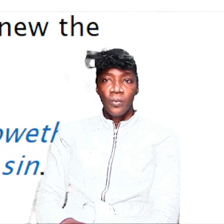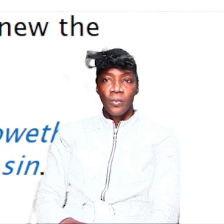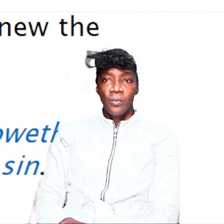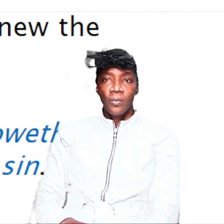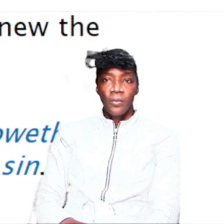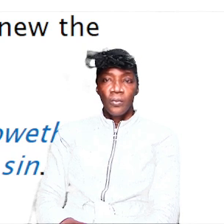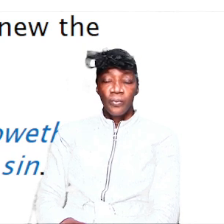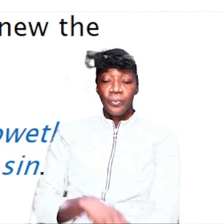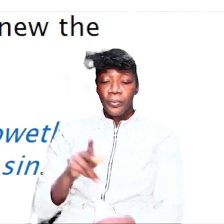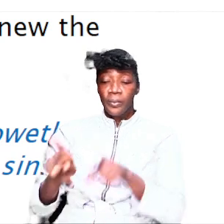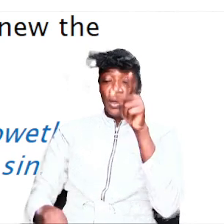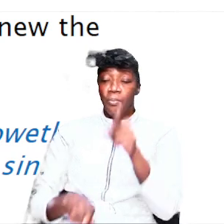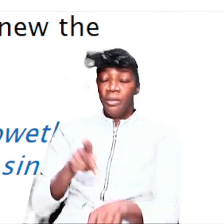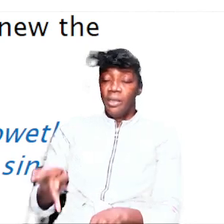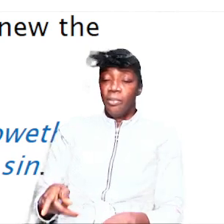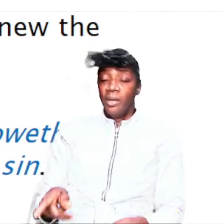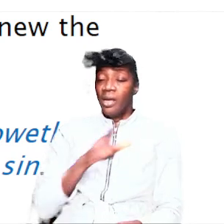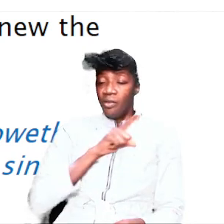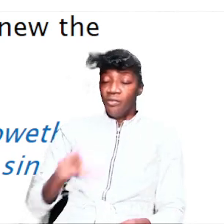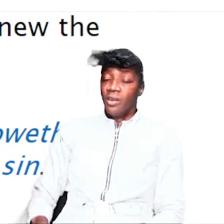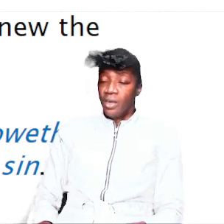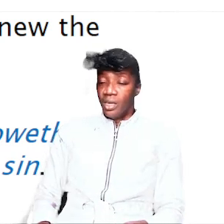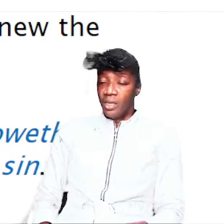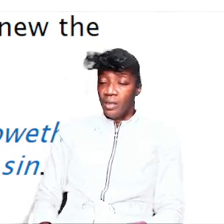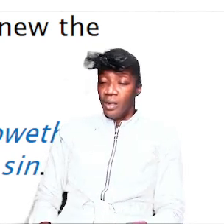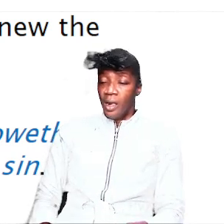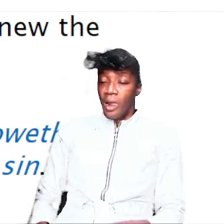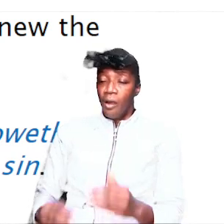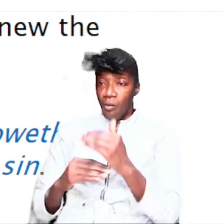As people of God, we need to develop a resistance